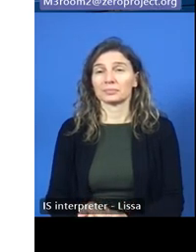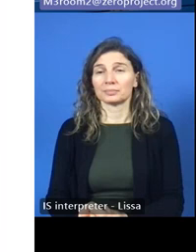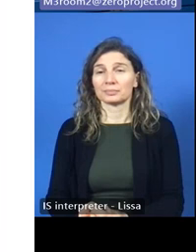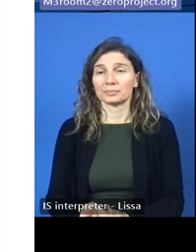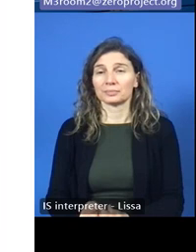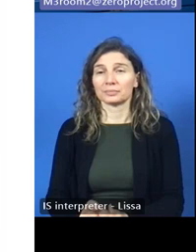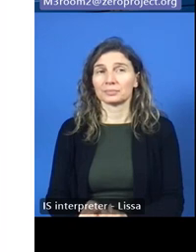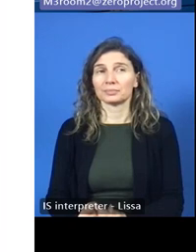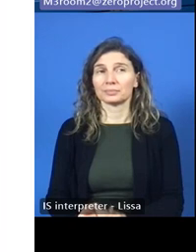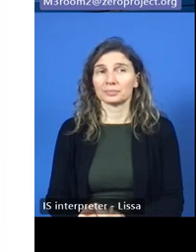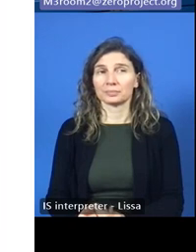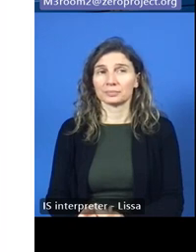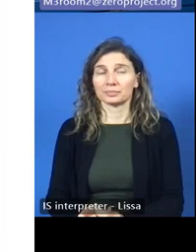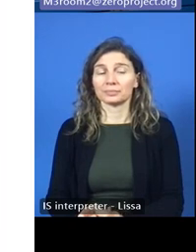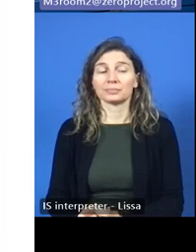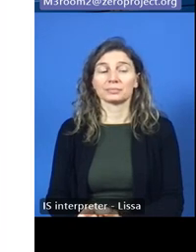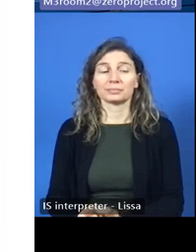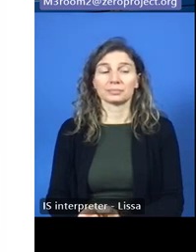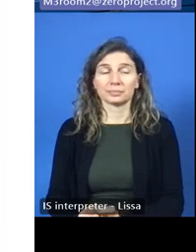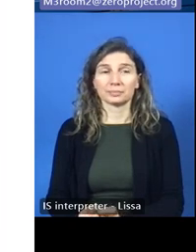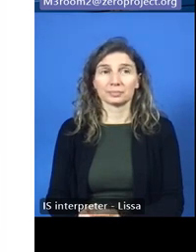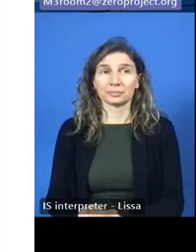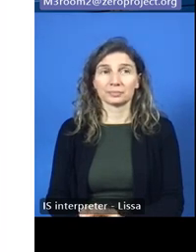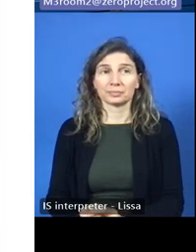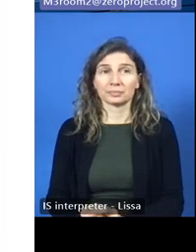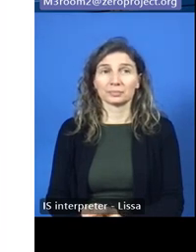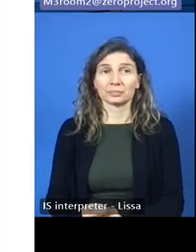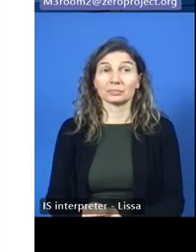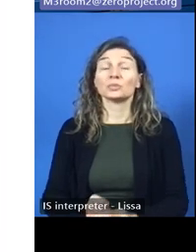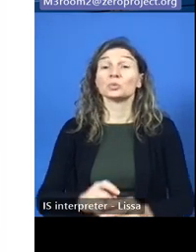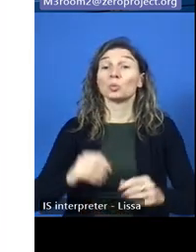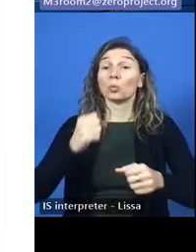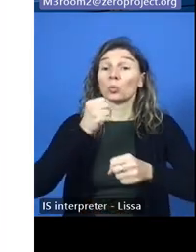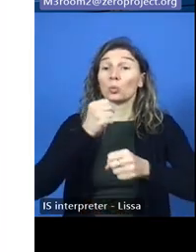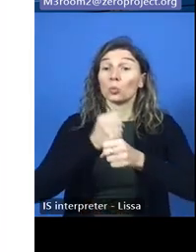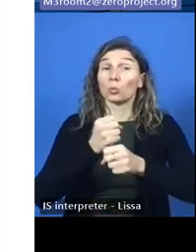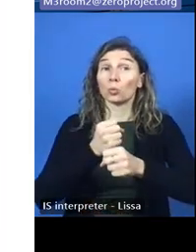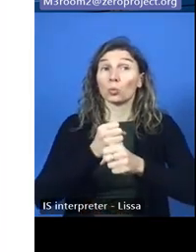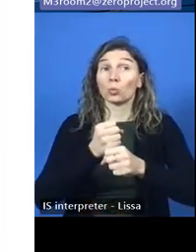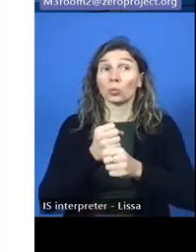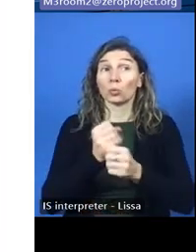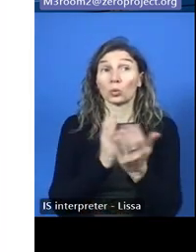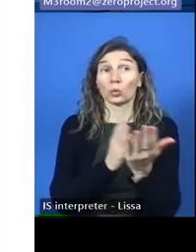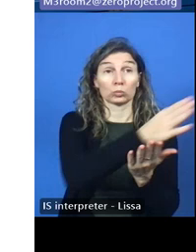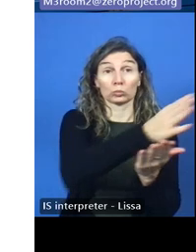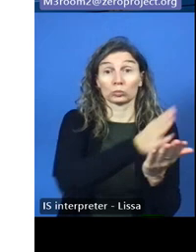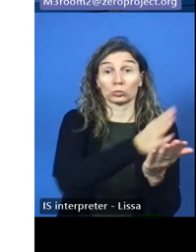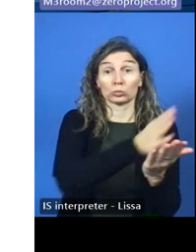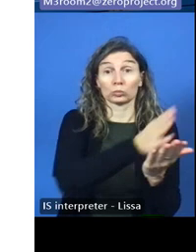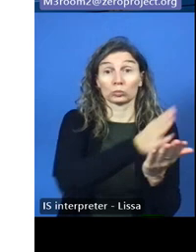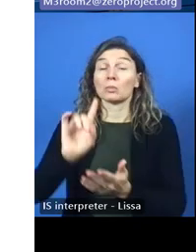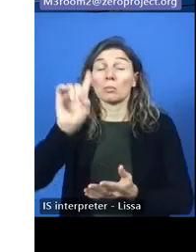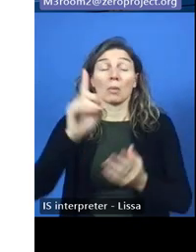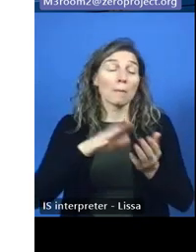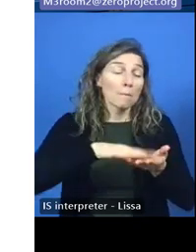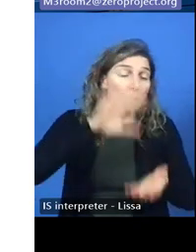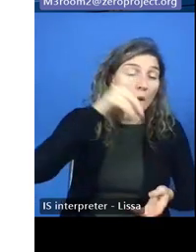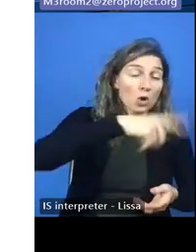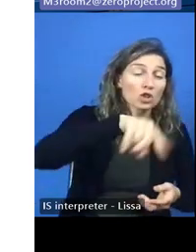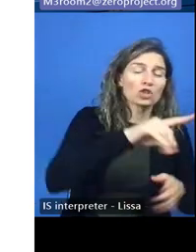So they have three lines of work, but they mainly work with children and adolescents that are affected, especially with